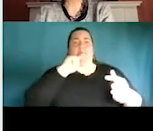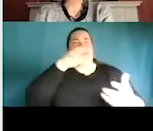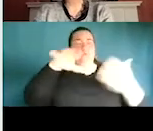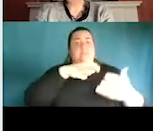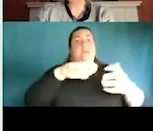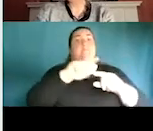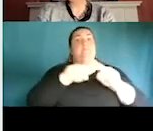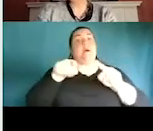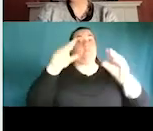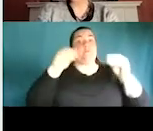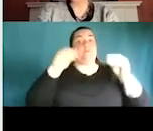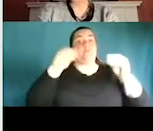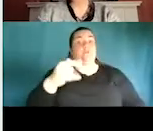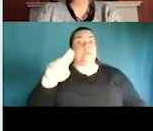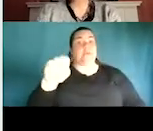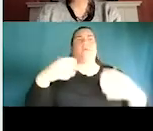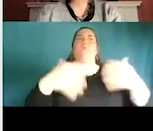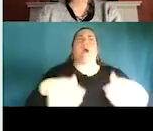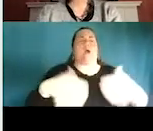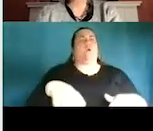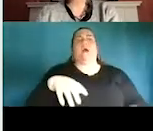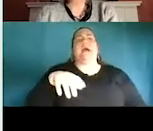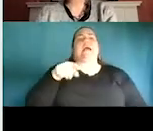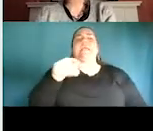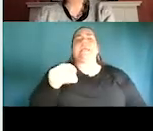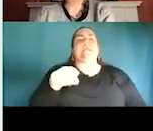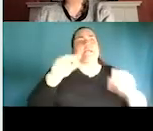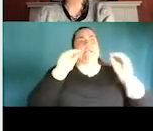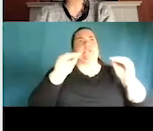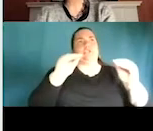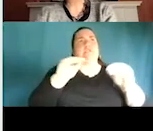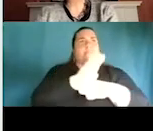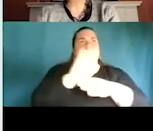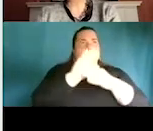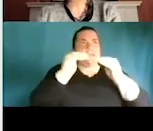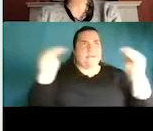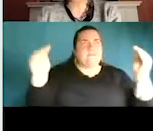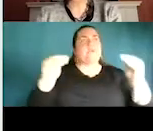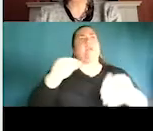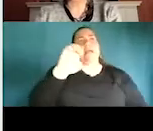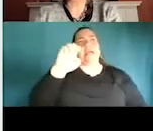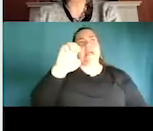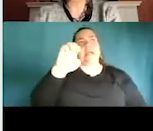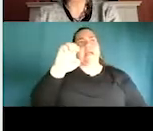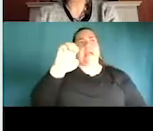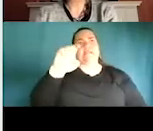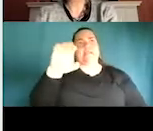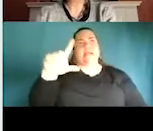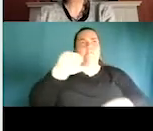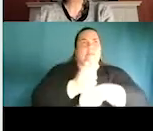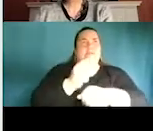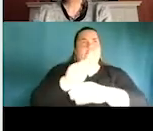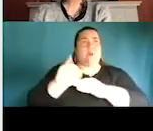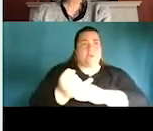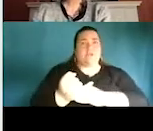perception with business school level cases and Excel-based projects that mirror the work students will do after graduation.